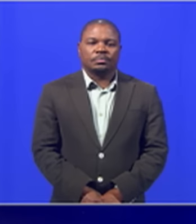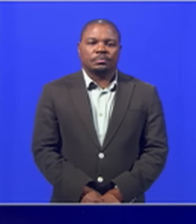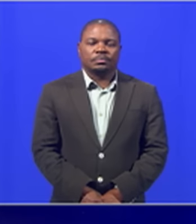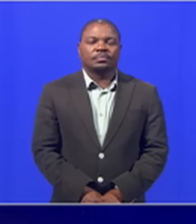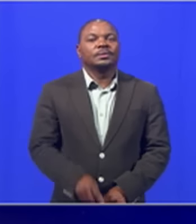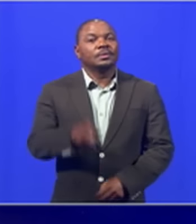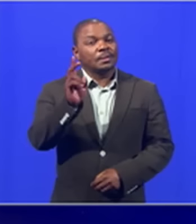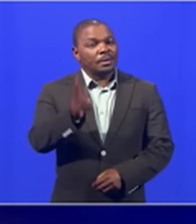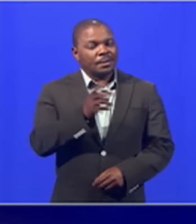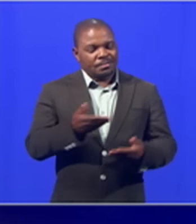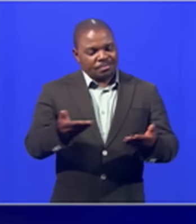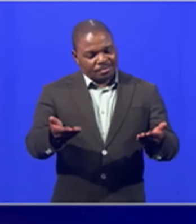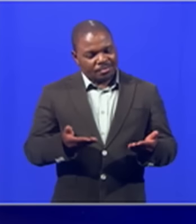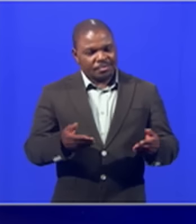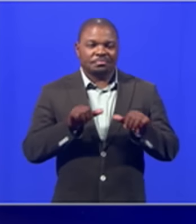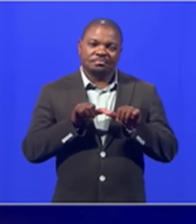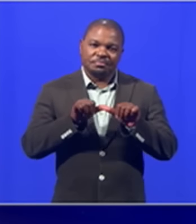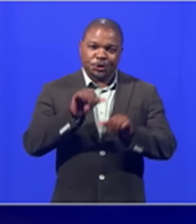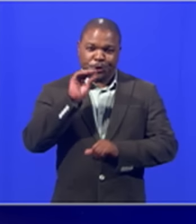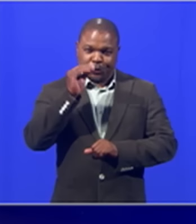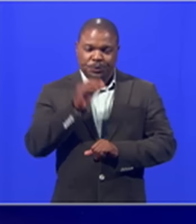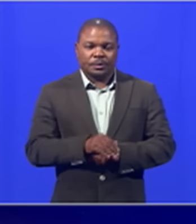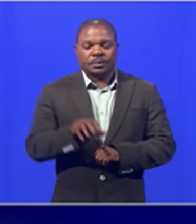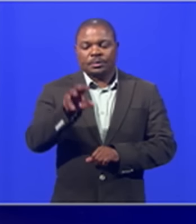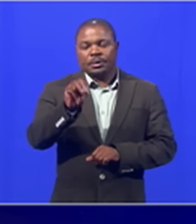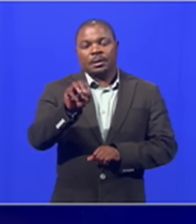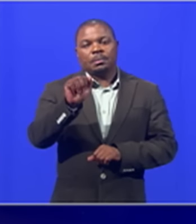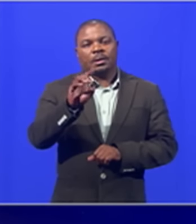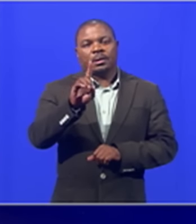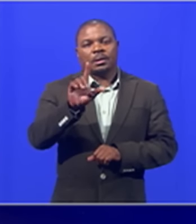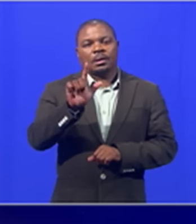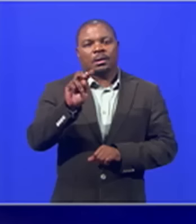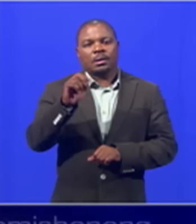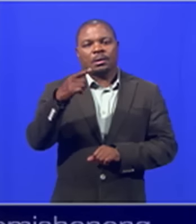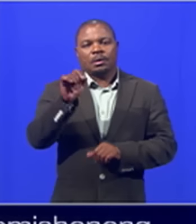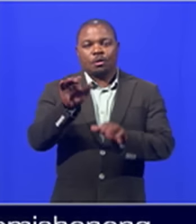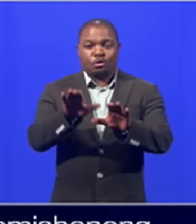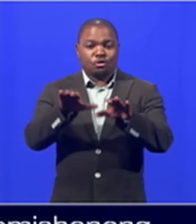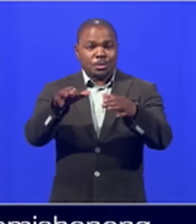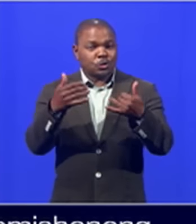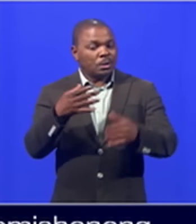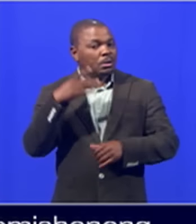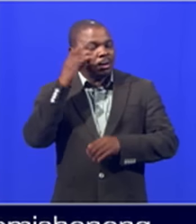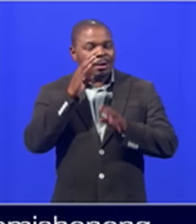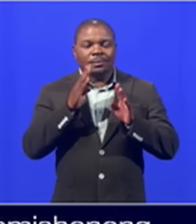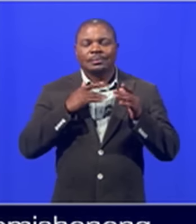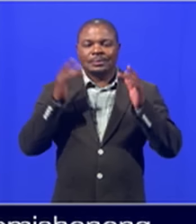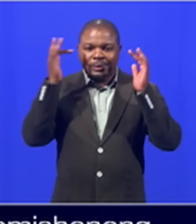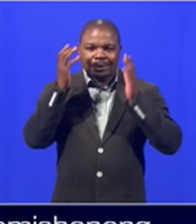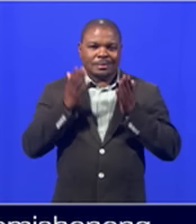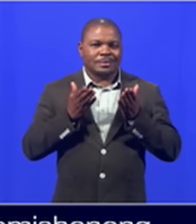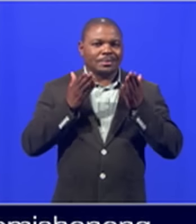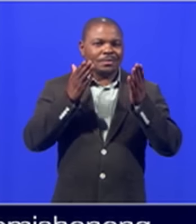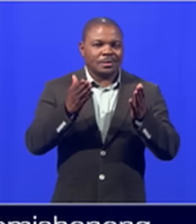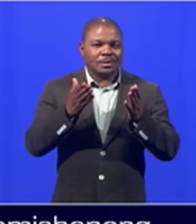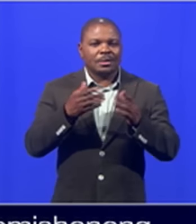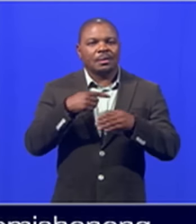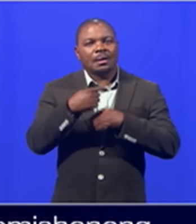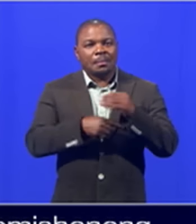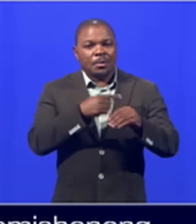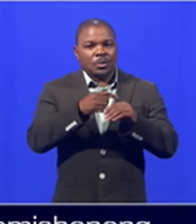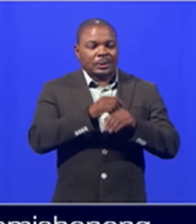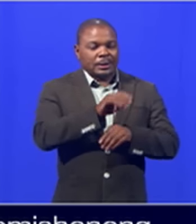re go amogele mothoetso mme re ditsweletse ka gore komishene ya madlanga e tlhotse utlwile ka ga merero ya botlhodi e ka ga dipego tsa ga gore